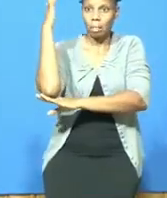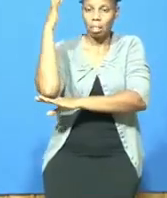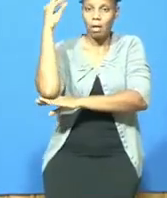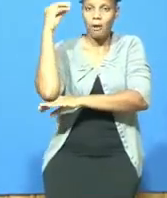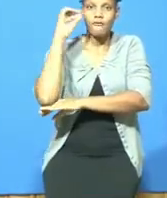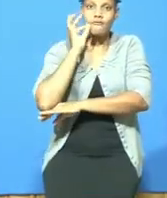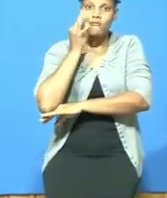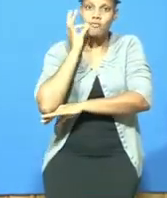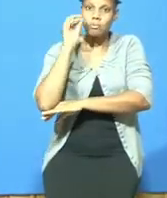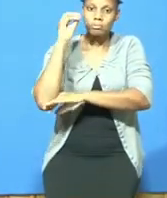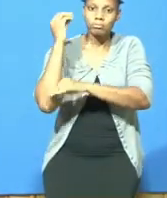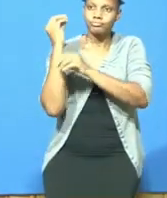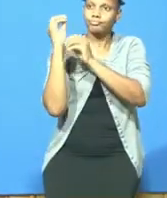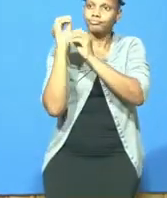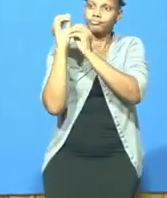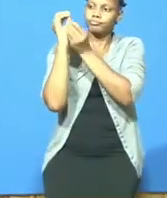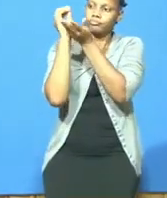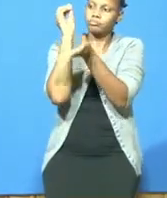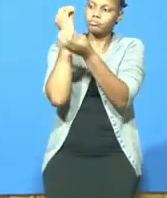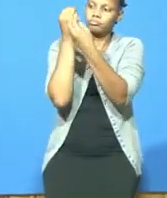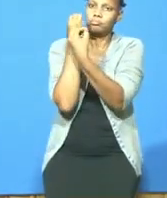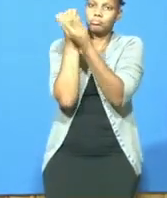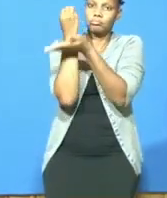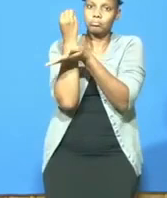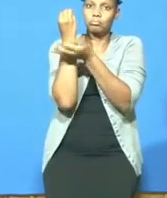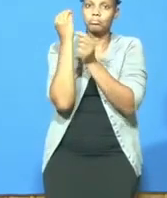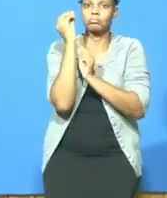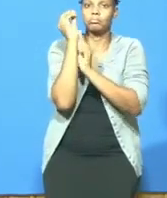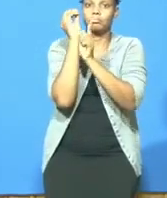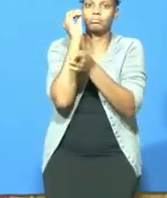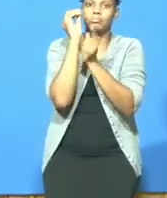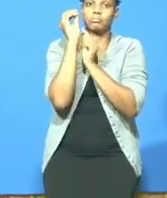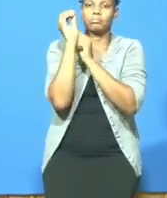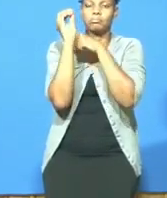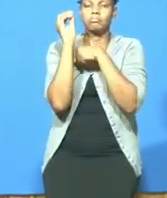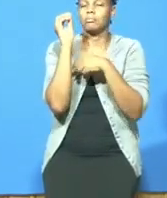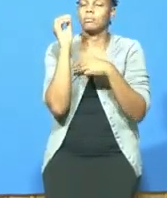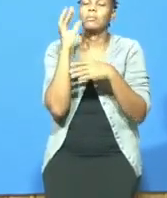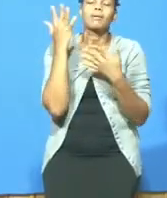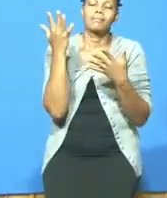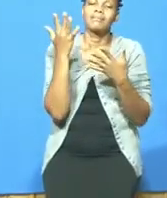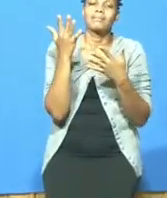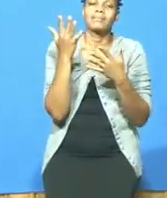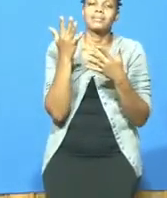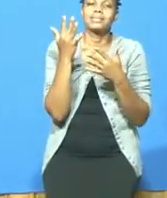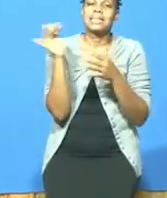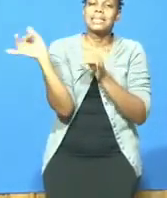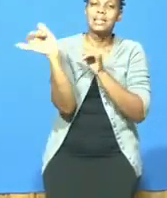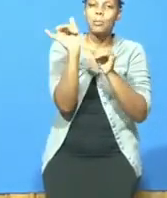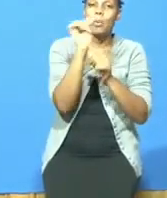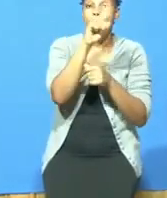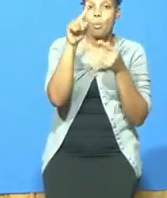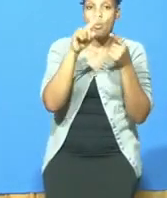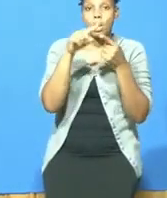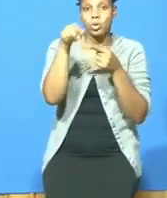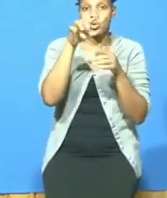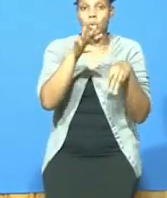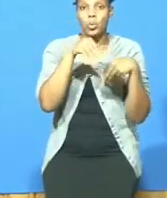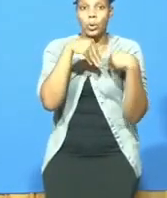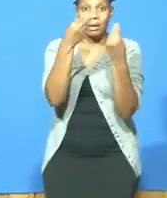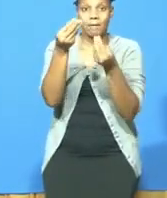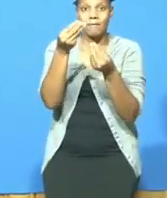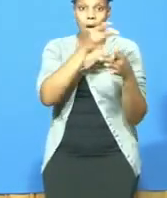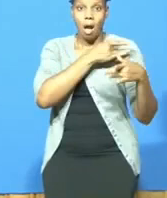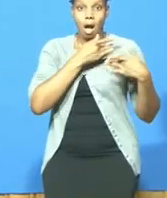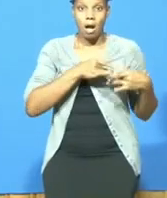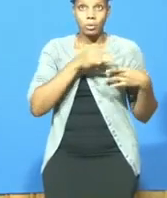you to understand that when you give, especially your heart to the Lord, you can be assured that you will be blessed.